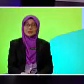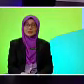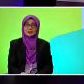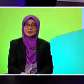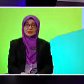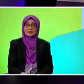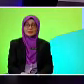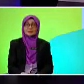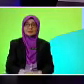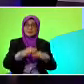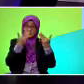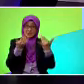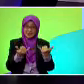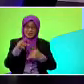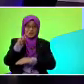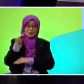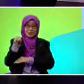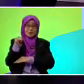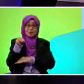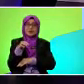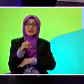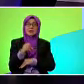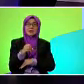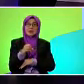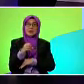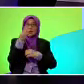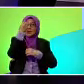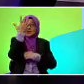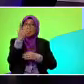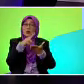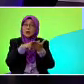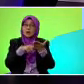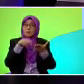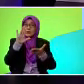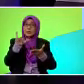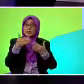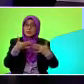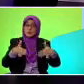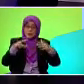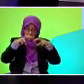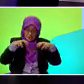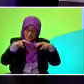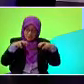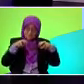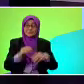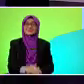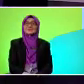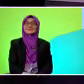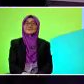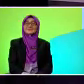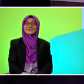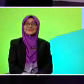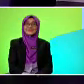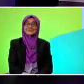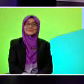our friends. Okay. What have they done? What have they investigated? Okay. See. Who wants to start